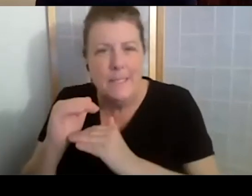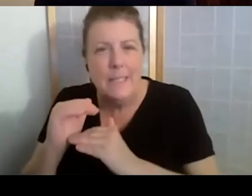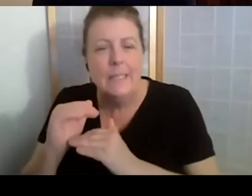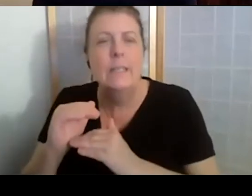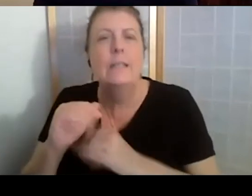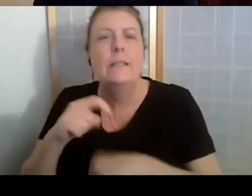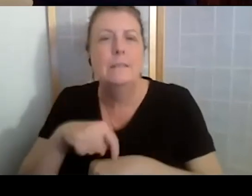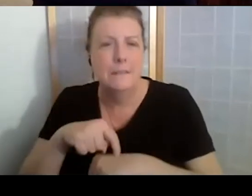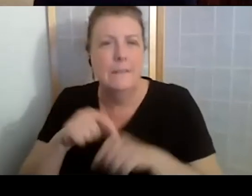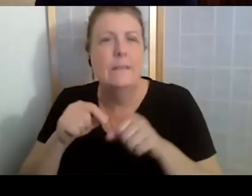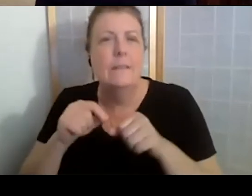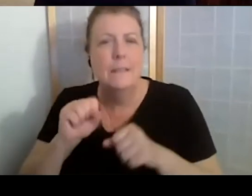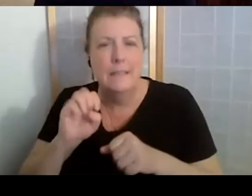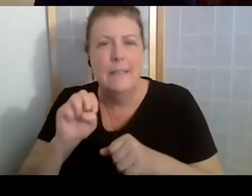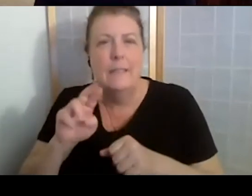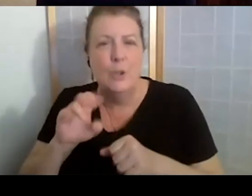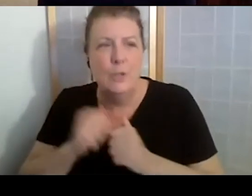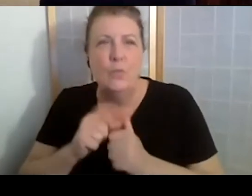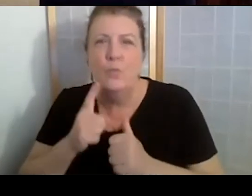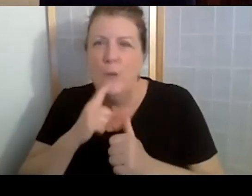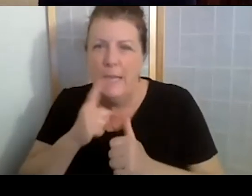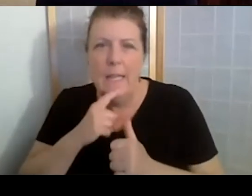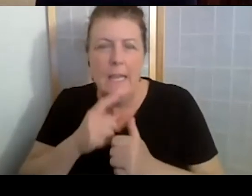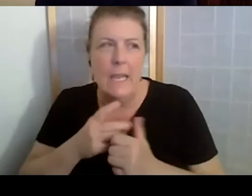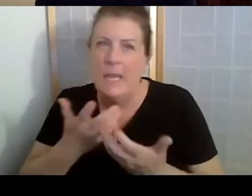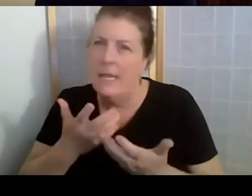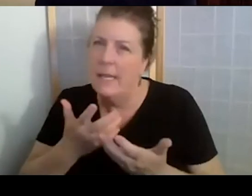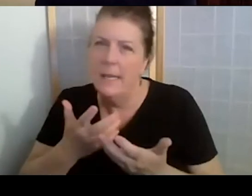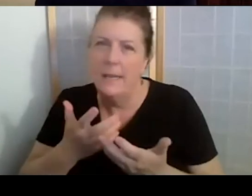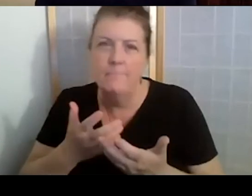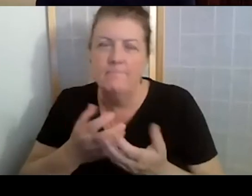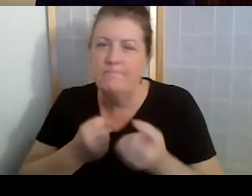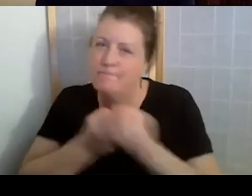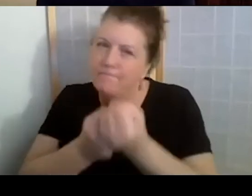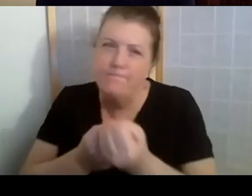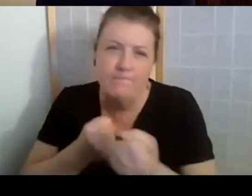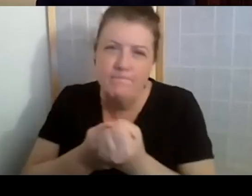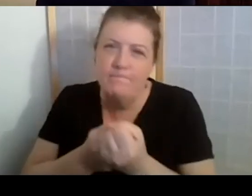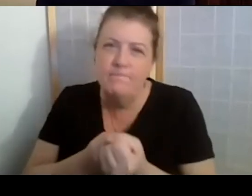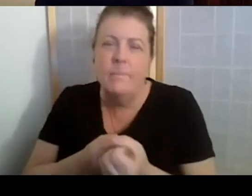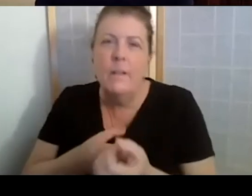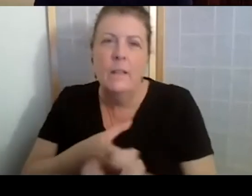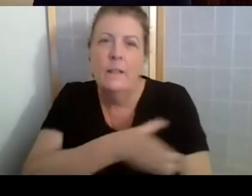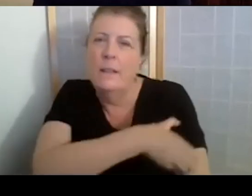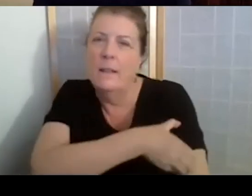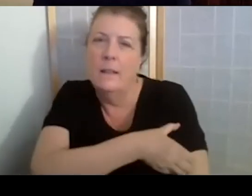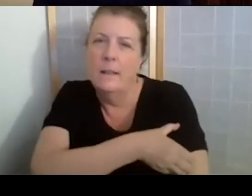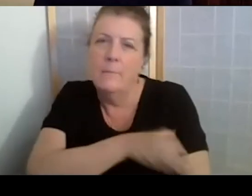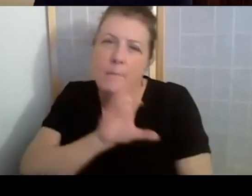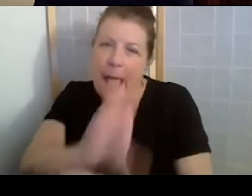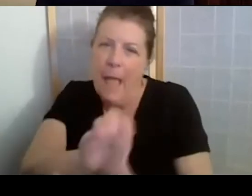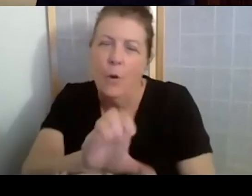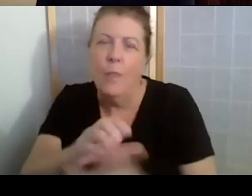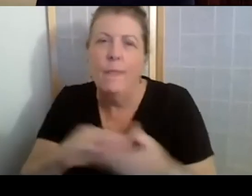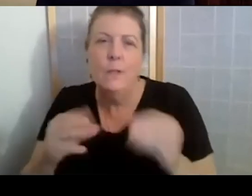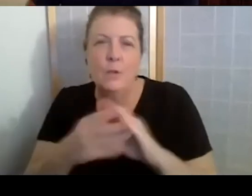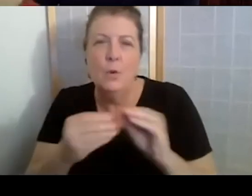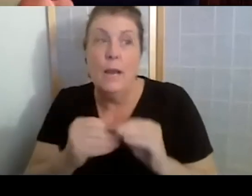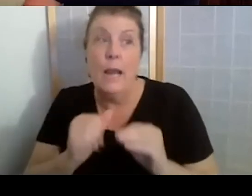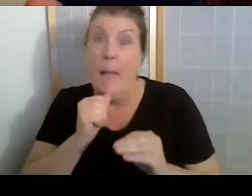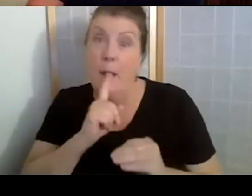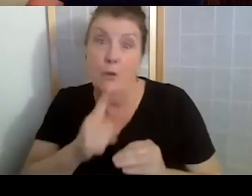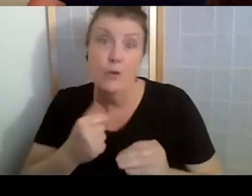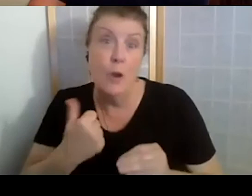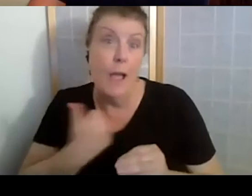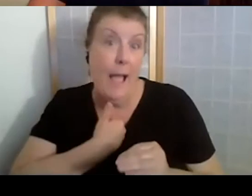And it really powered the storytelling. I don't know if I can ever go back. I have to be honest with you. This is the way